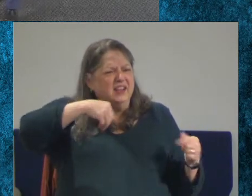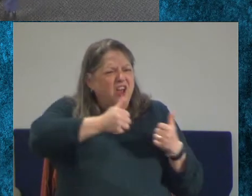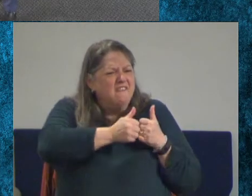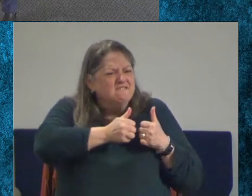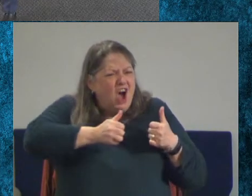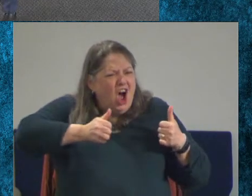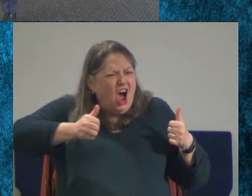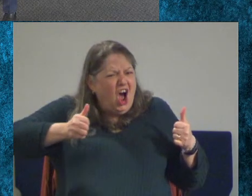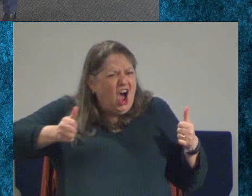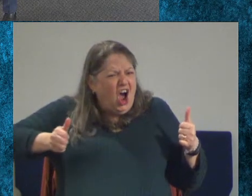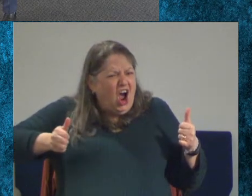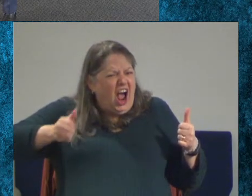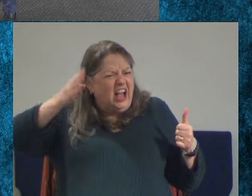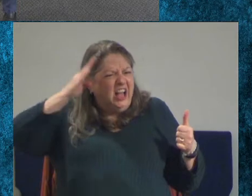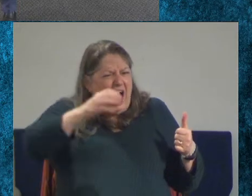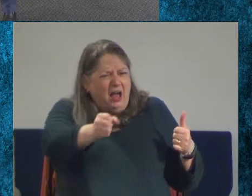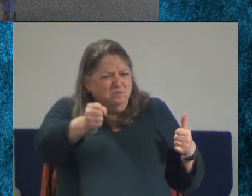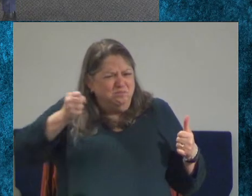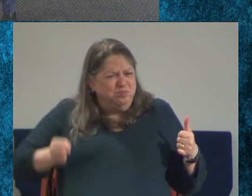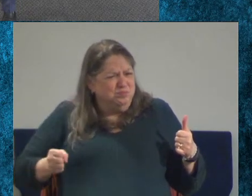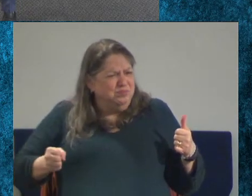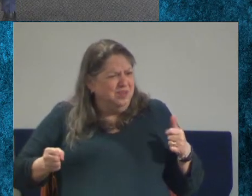some